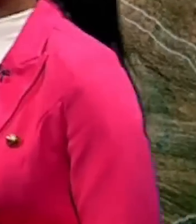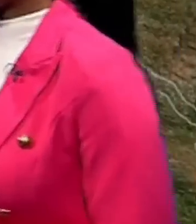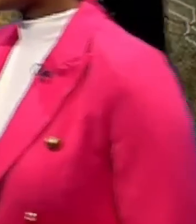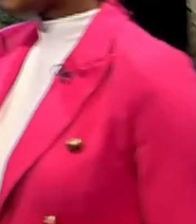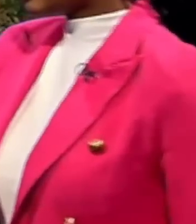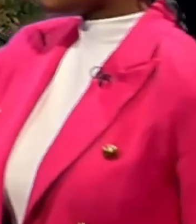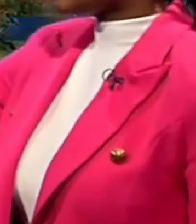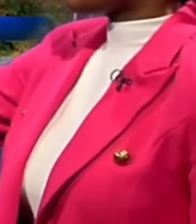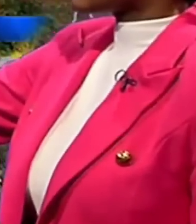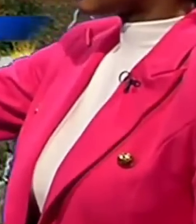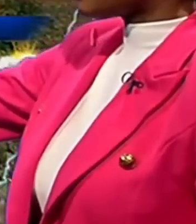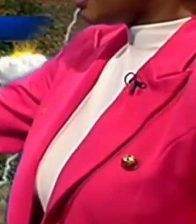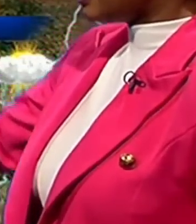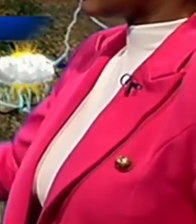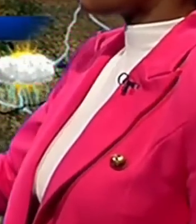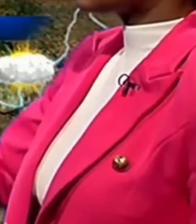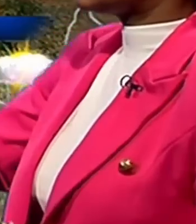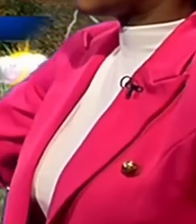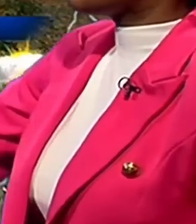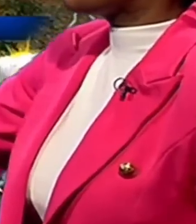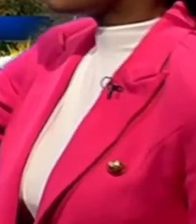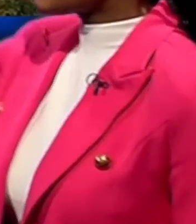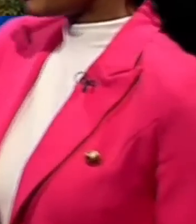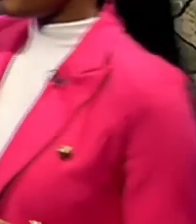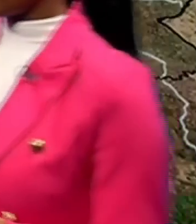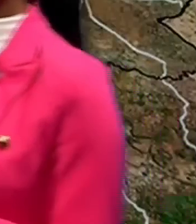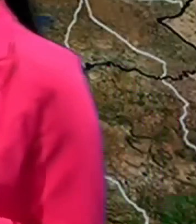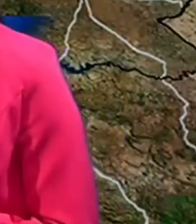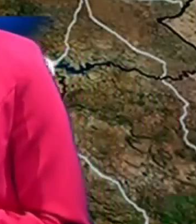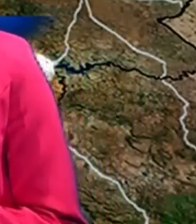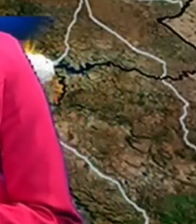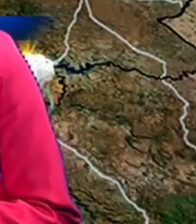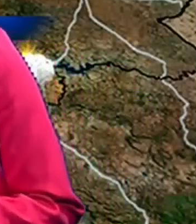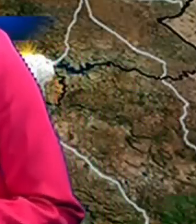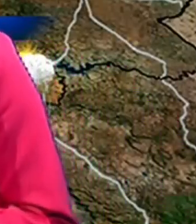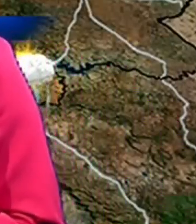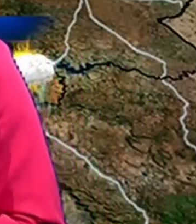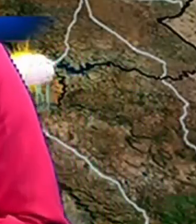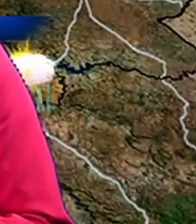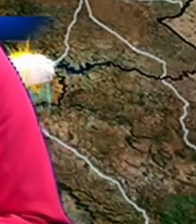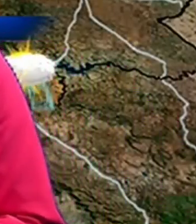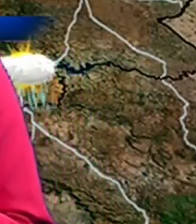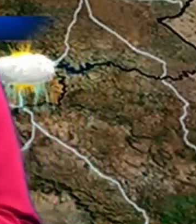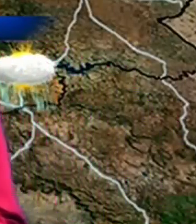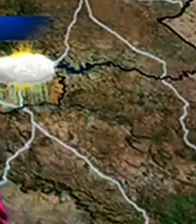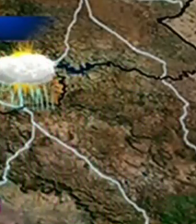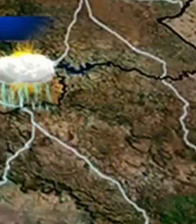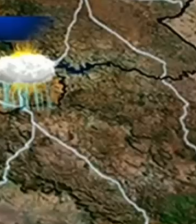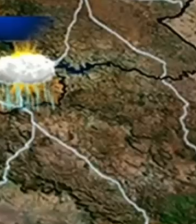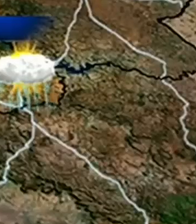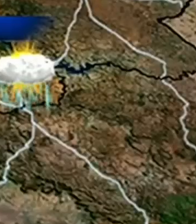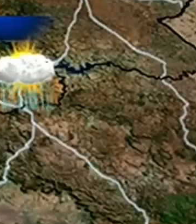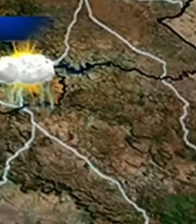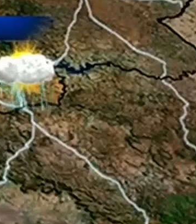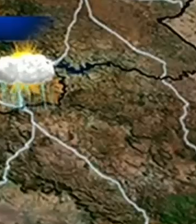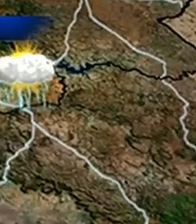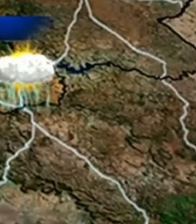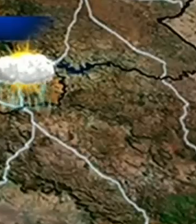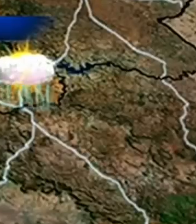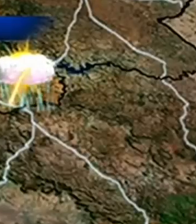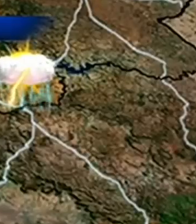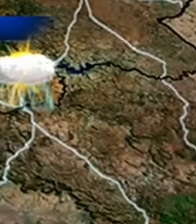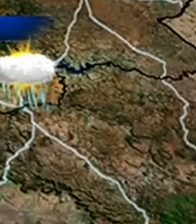mo Thapameng re bella Northern Cape le teng go tla nna le pula Springbok ka digata di le 3 mo mosong go ya go di le 19 Sutherland ka gata le 1 go